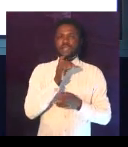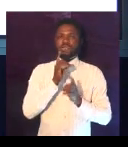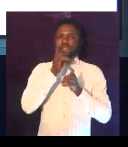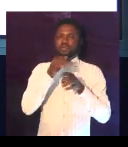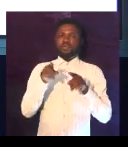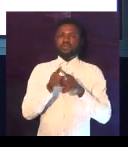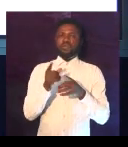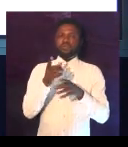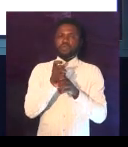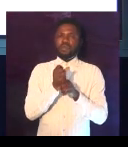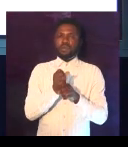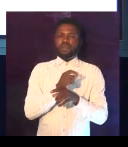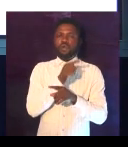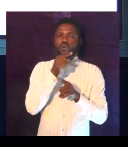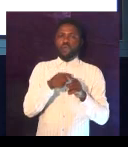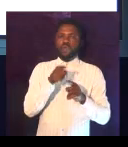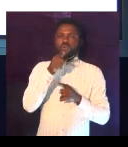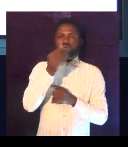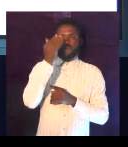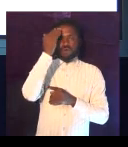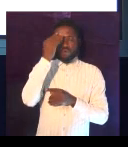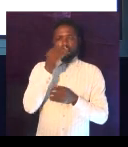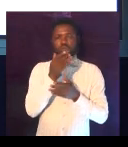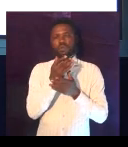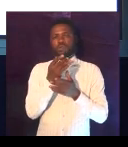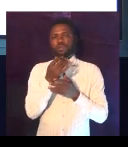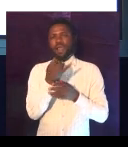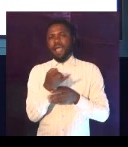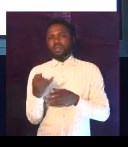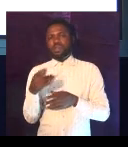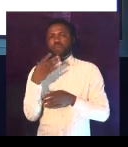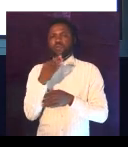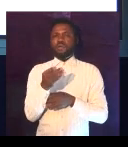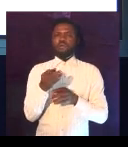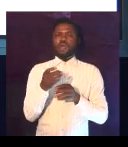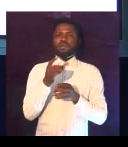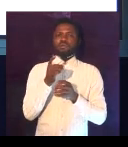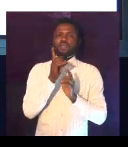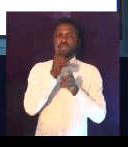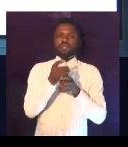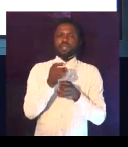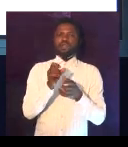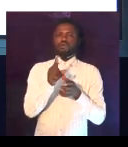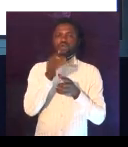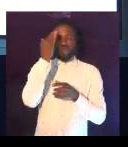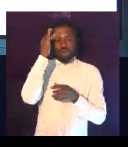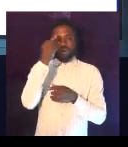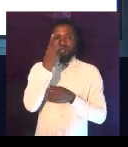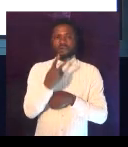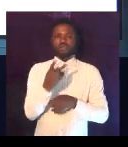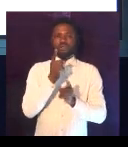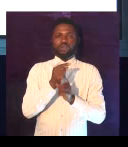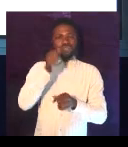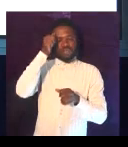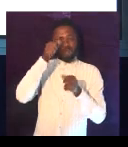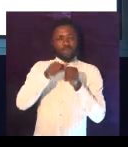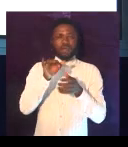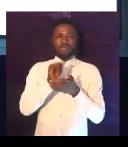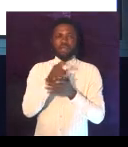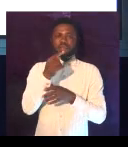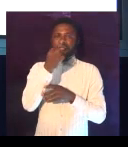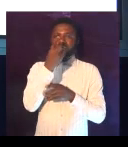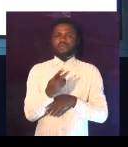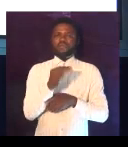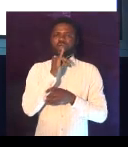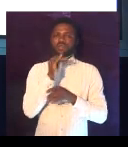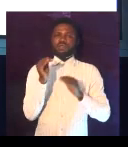missing data. So summarily, when you know an item of data, or when you know the average and you need to find an item of data, just remember